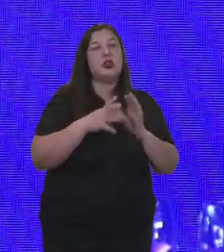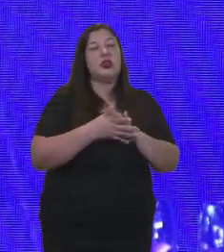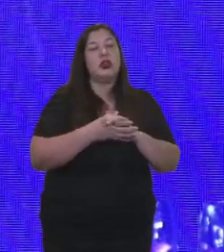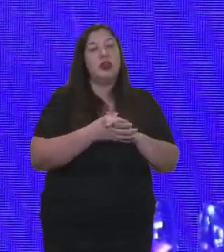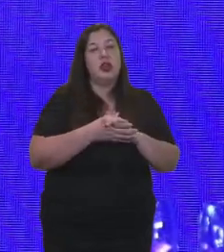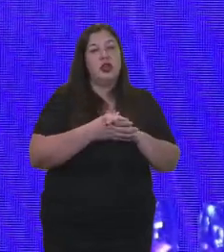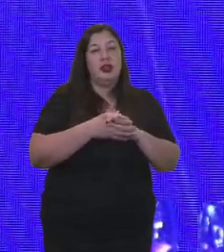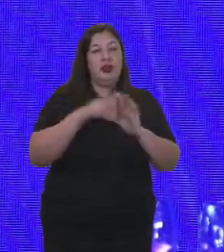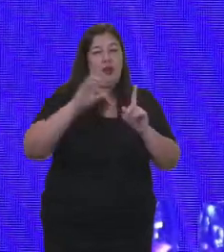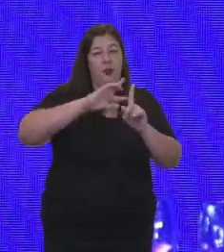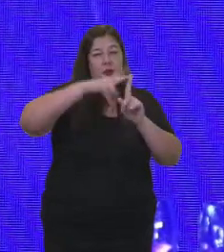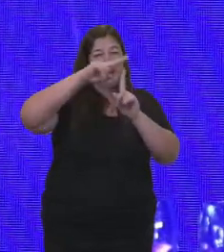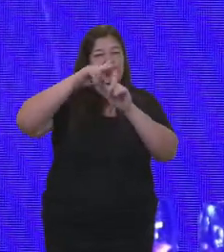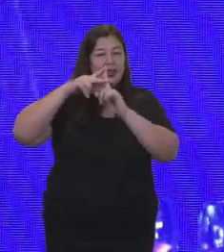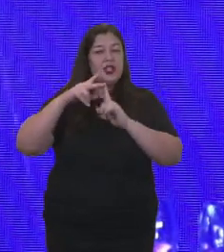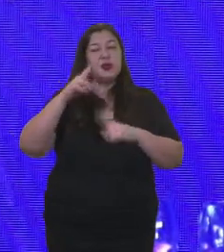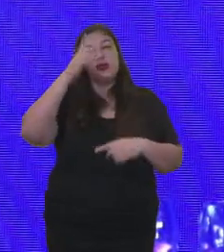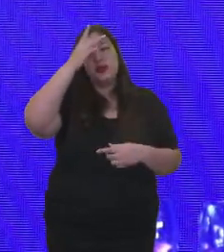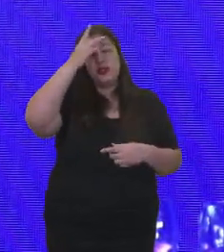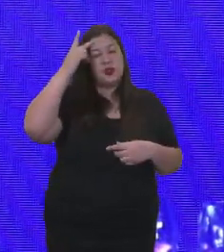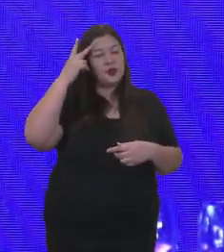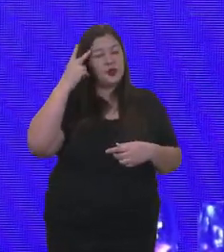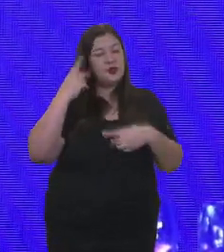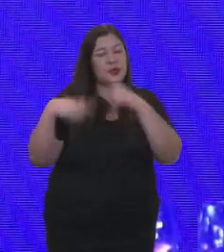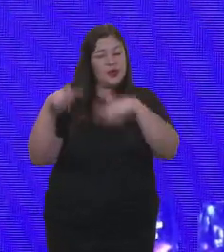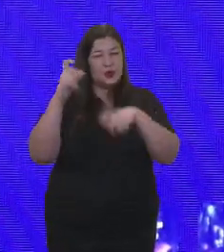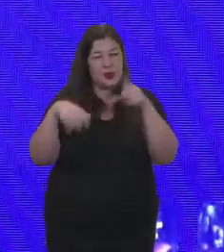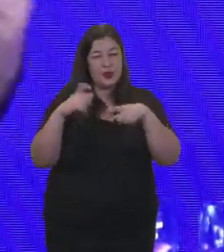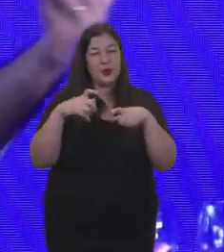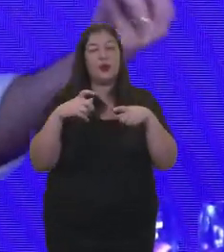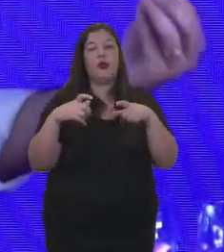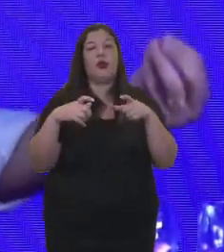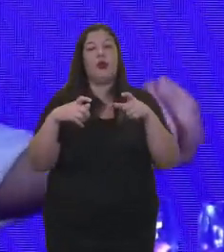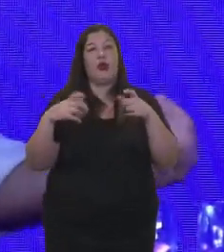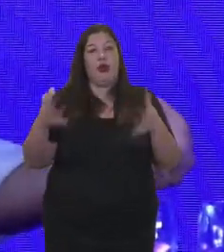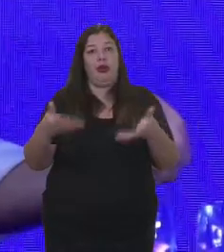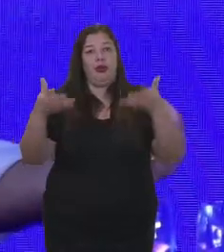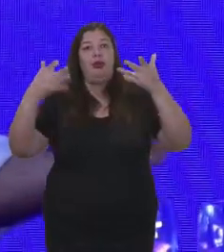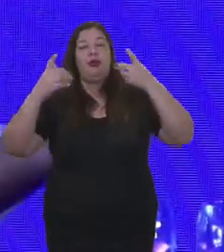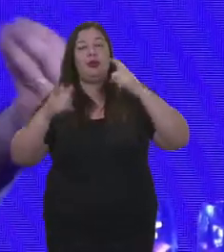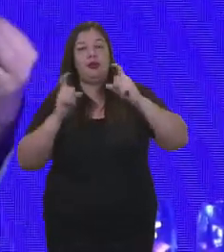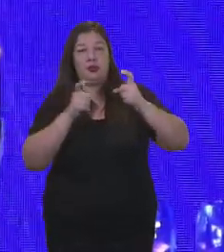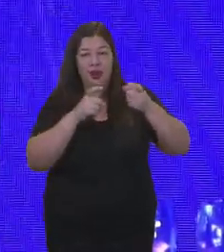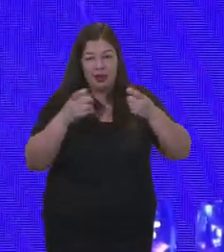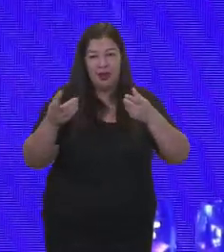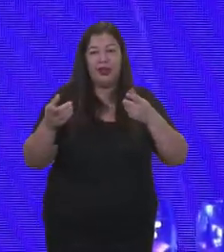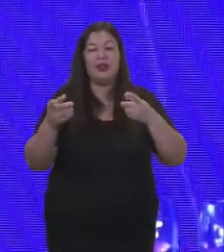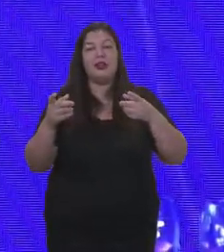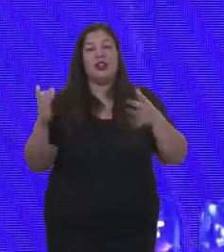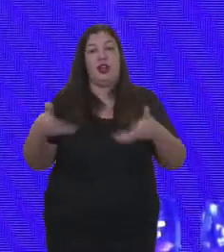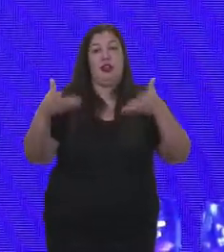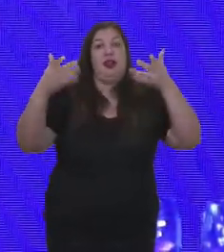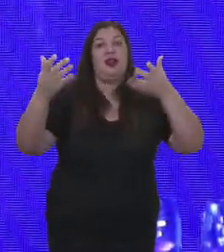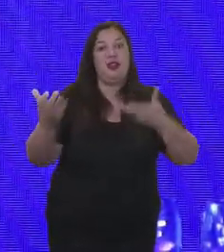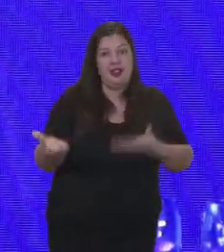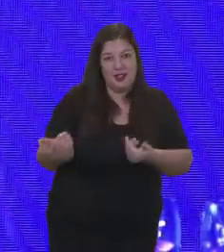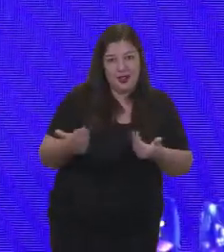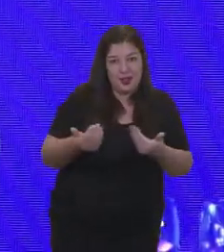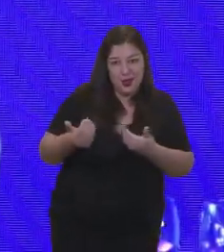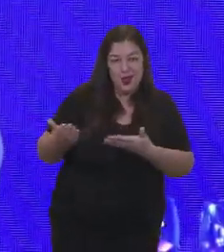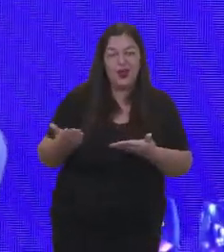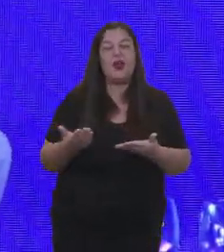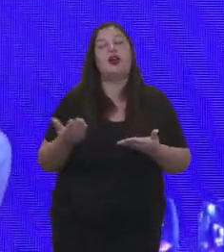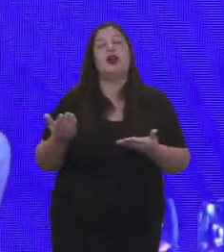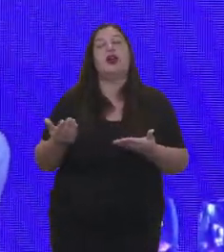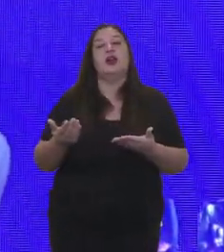business. Diversity, the plural view, a plural view of people enriches the debate, enriches the